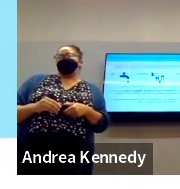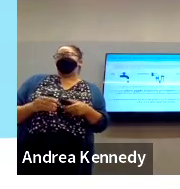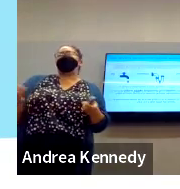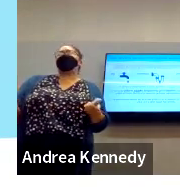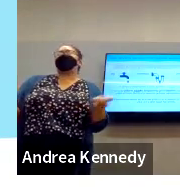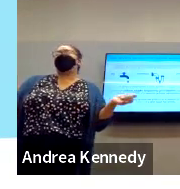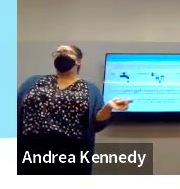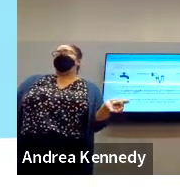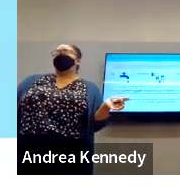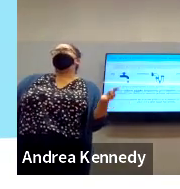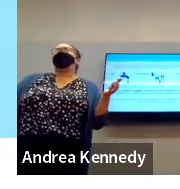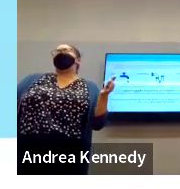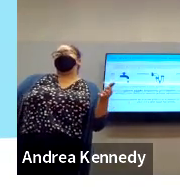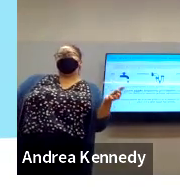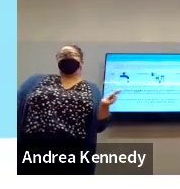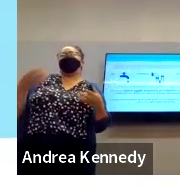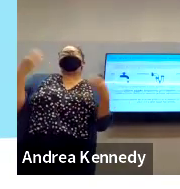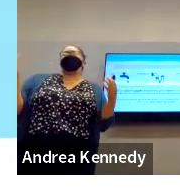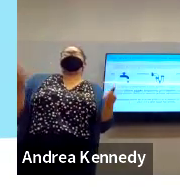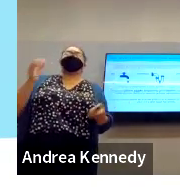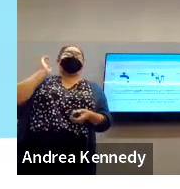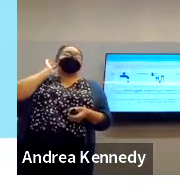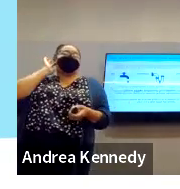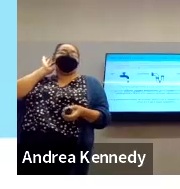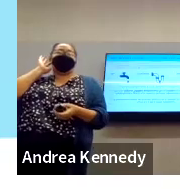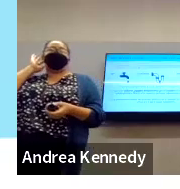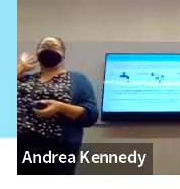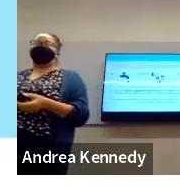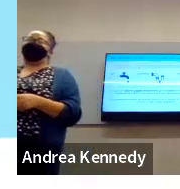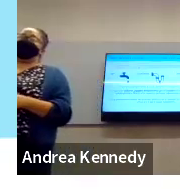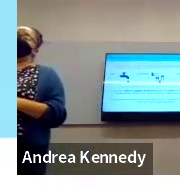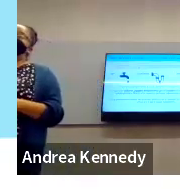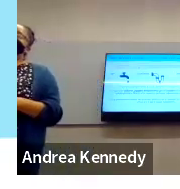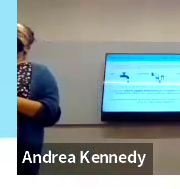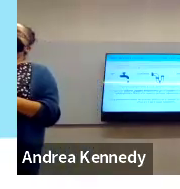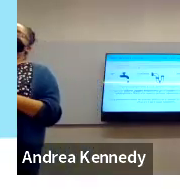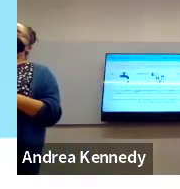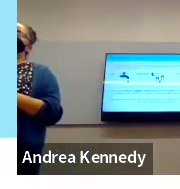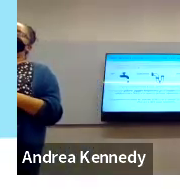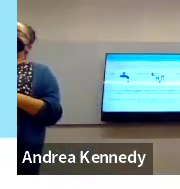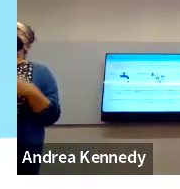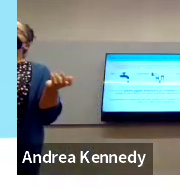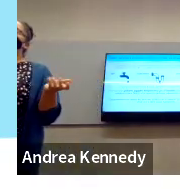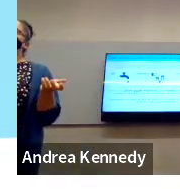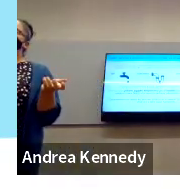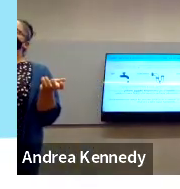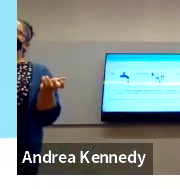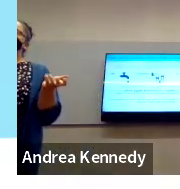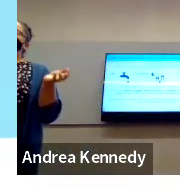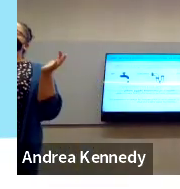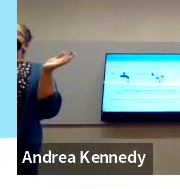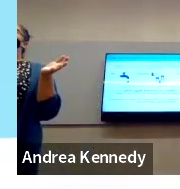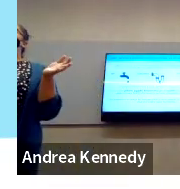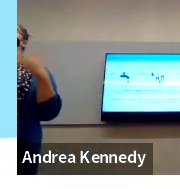140. 140. So we have seen, I'll just use an example of something that we've seen recently as an apartment